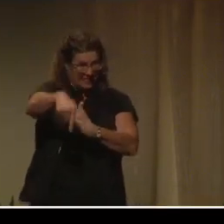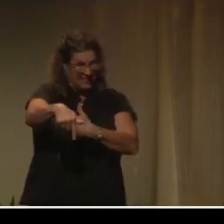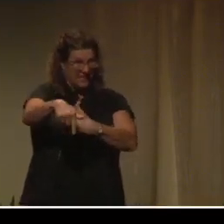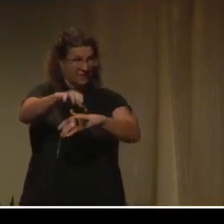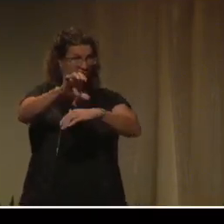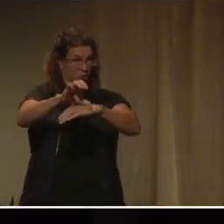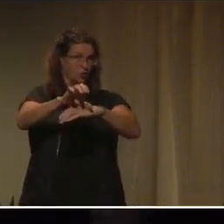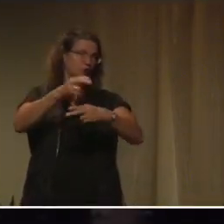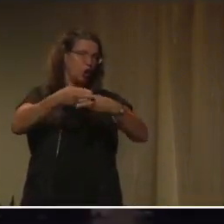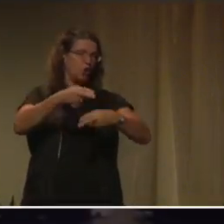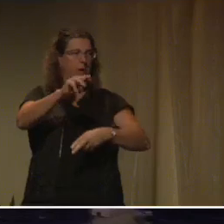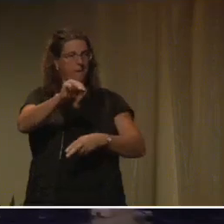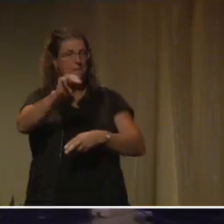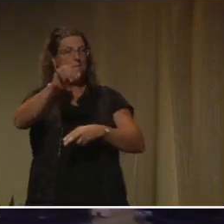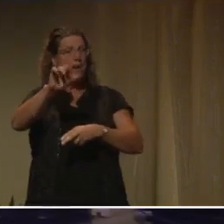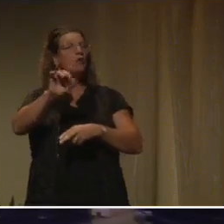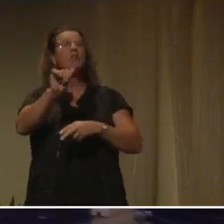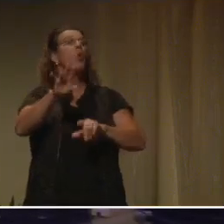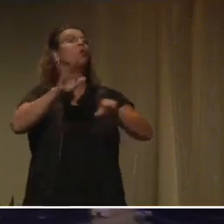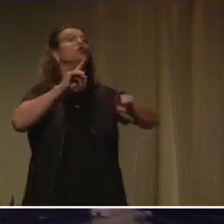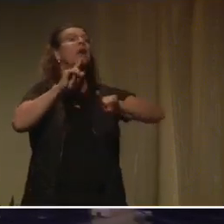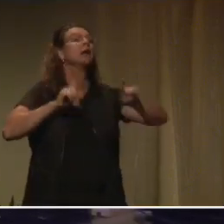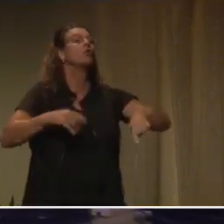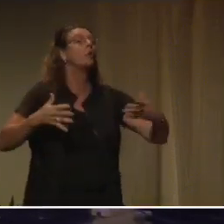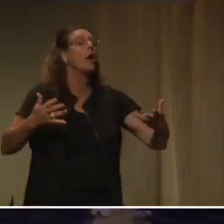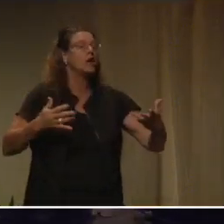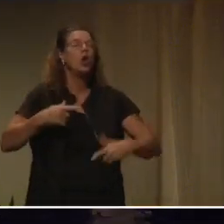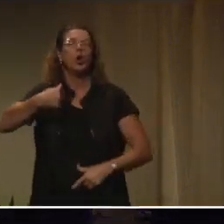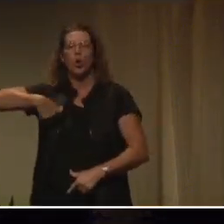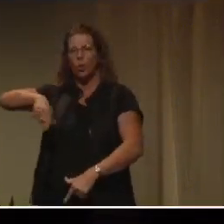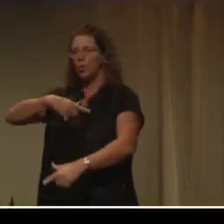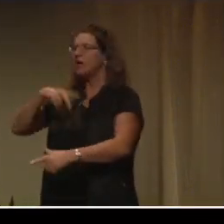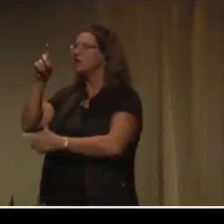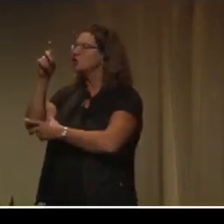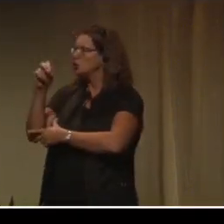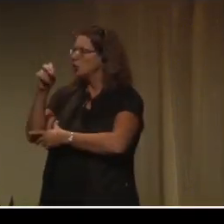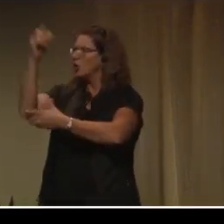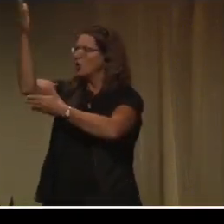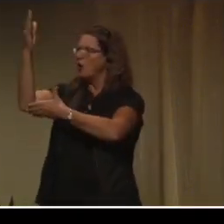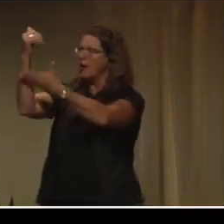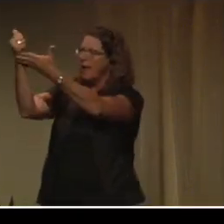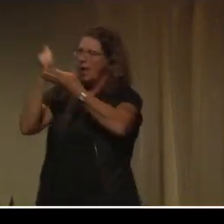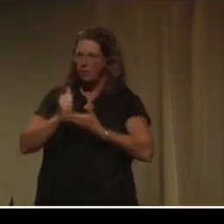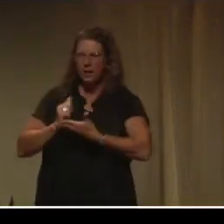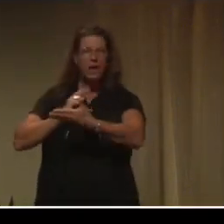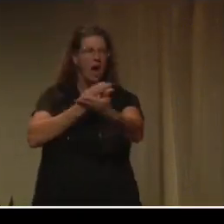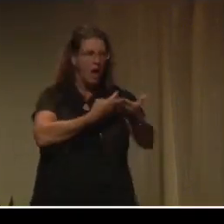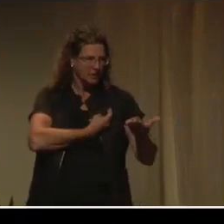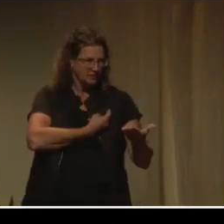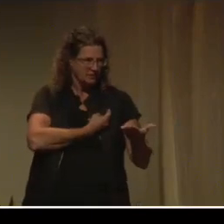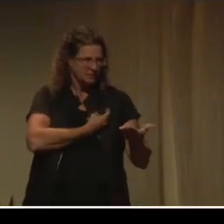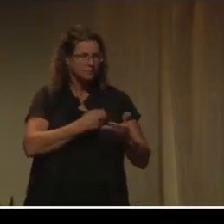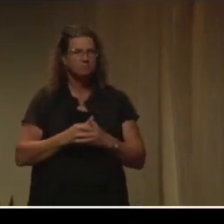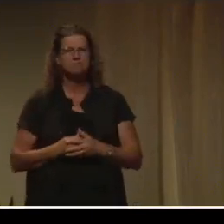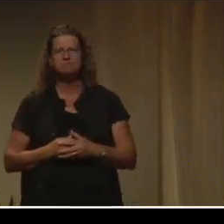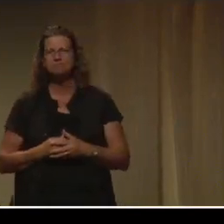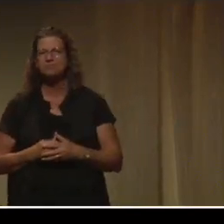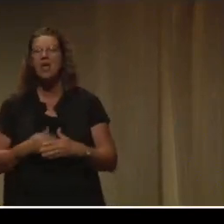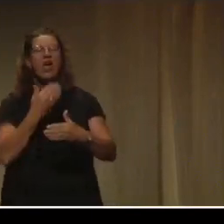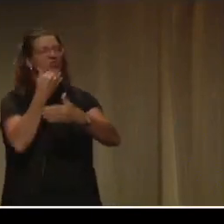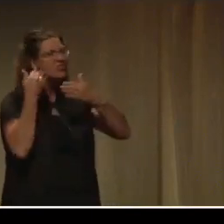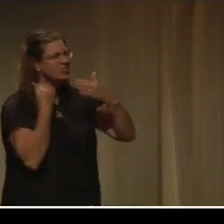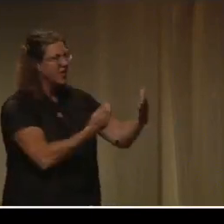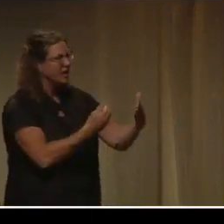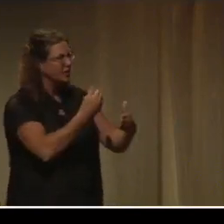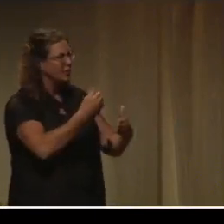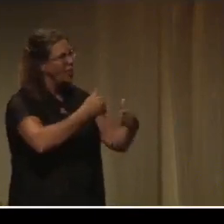called Maranatha? Congregation, what is your answer? You do. God helping us. Amen. Thank you, Scott, and a warm welcome